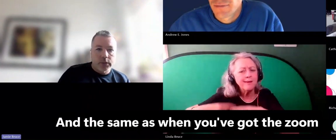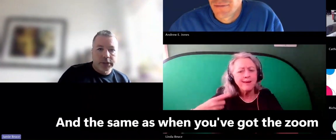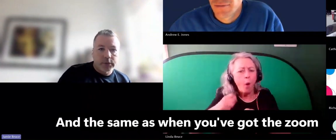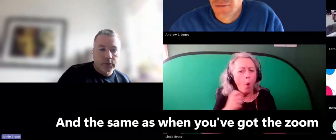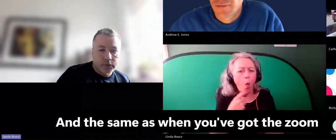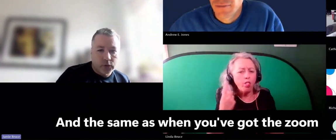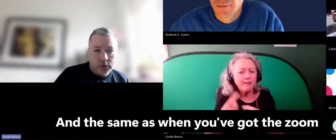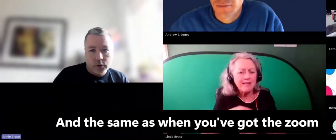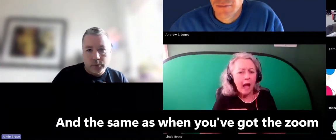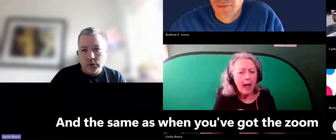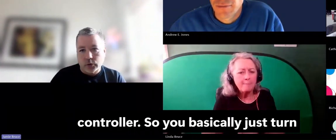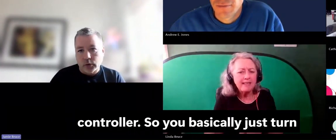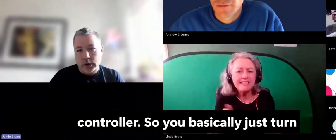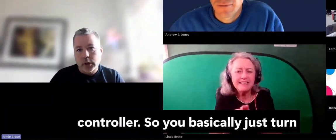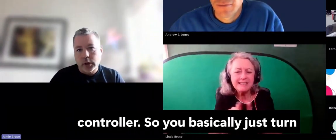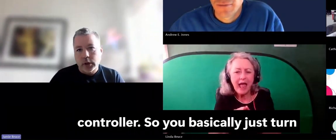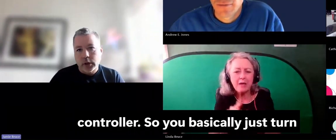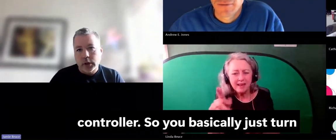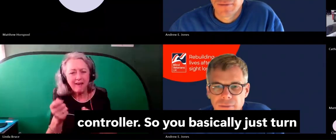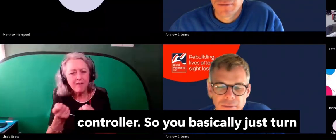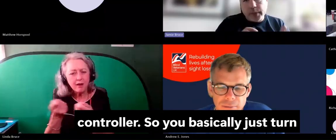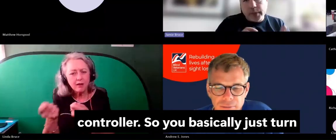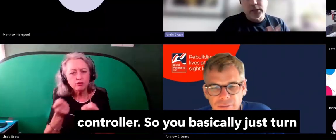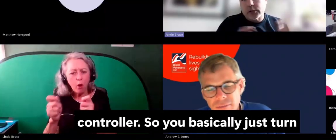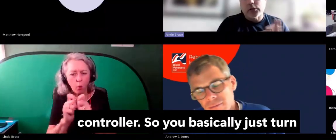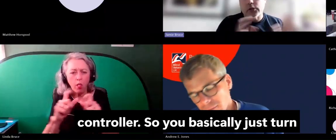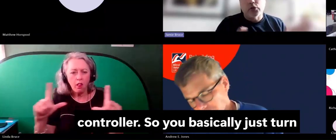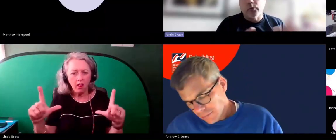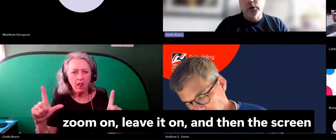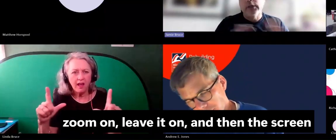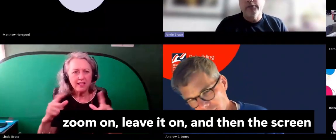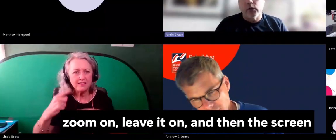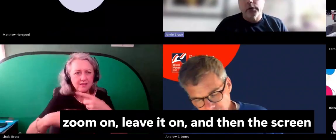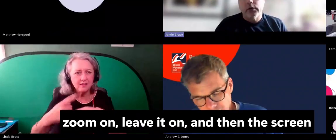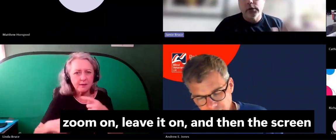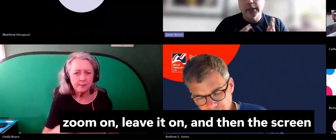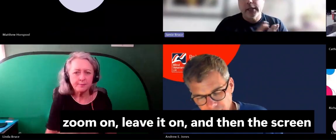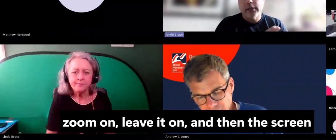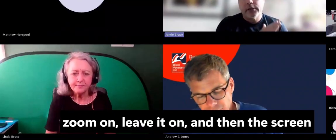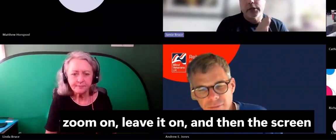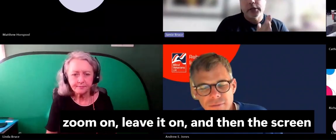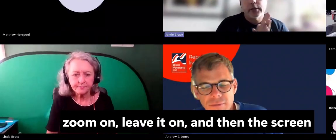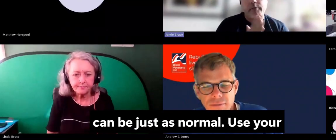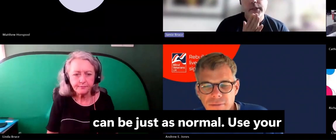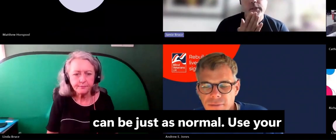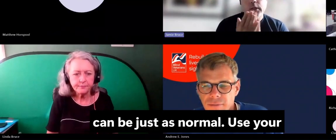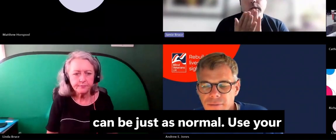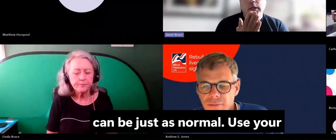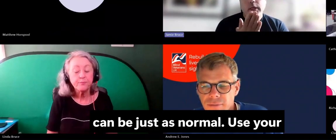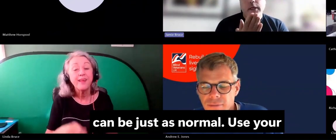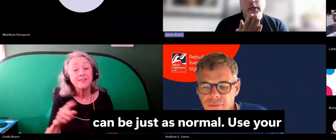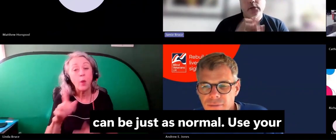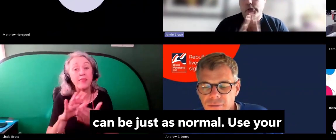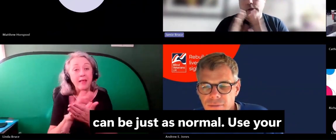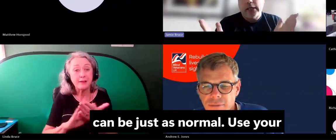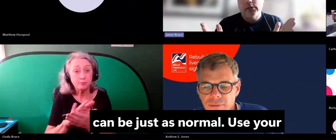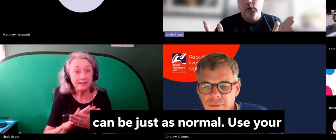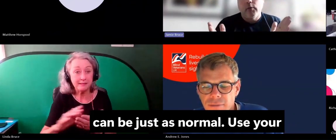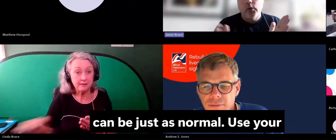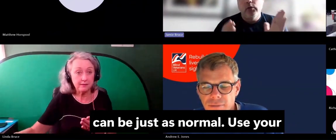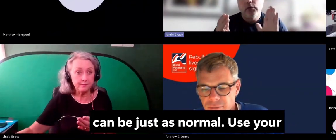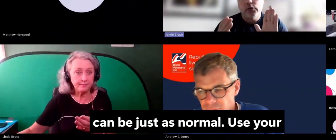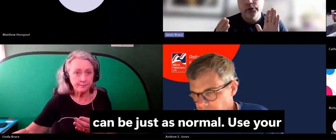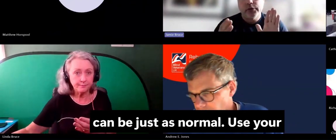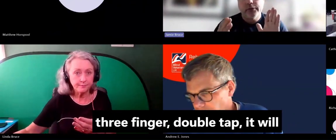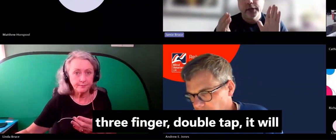the same as when you've got the Zoom controller. So you basically just turn Zoom on, leave it on, and then the screen can be just